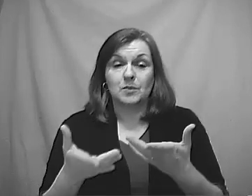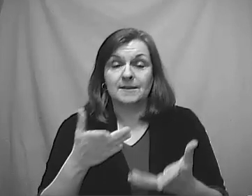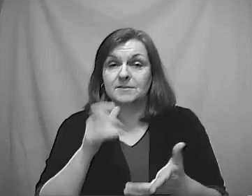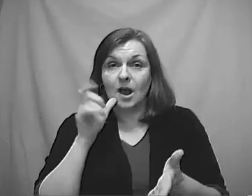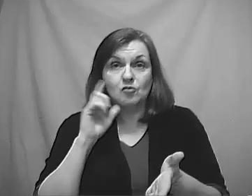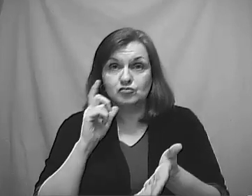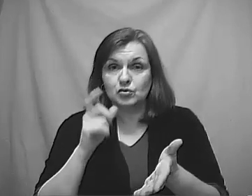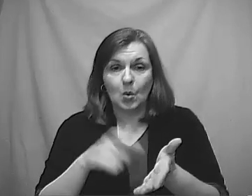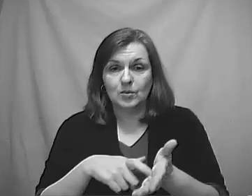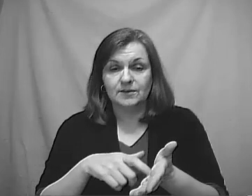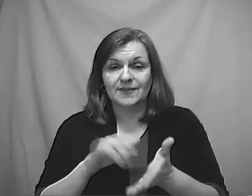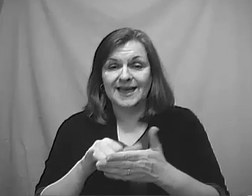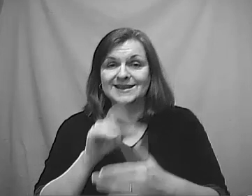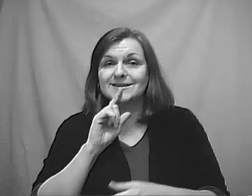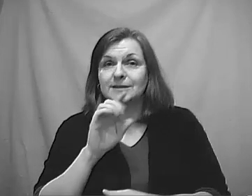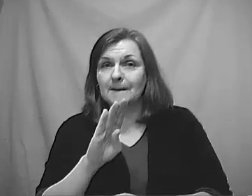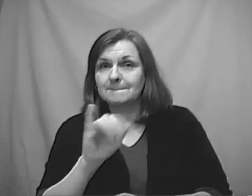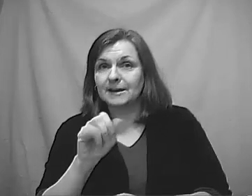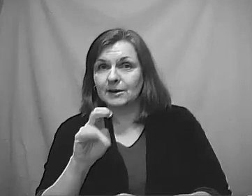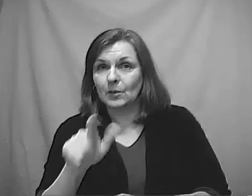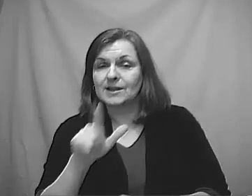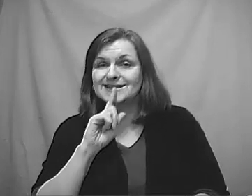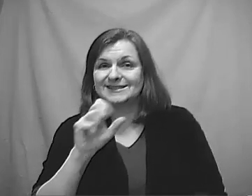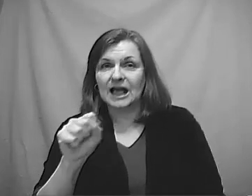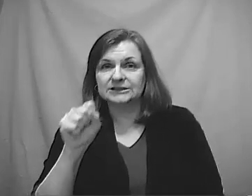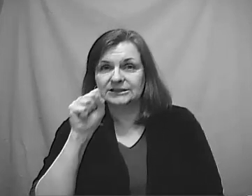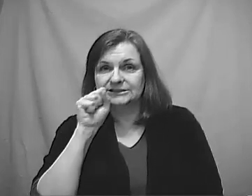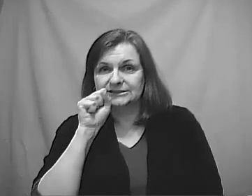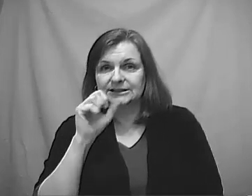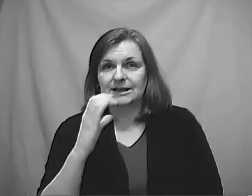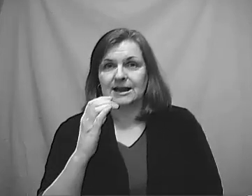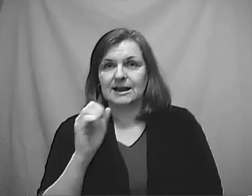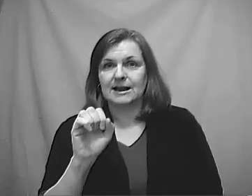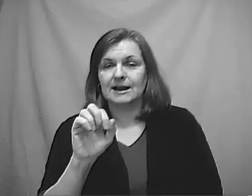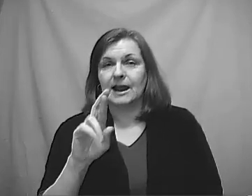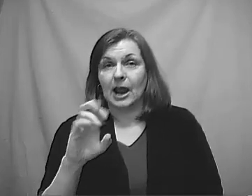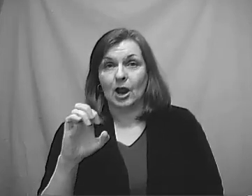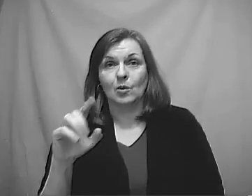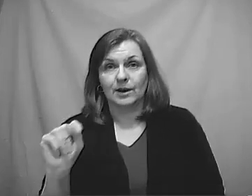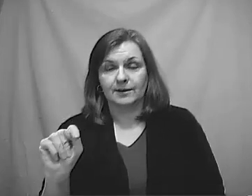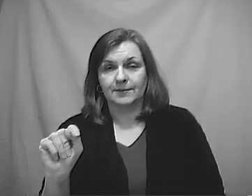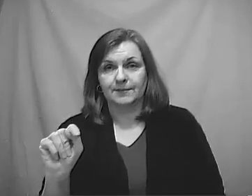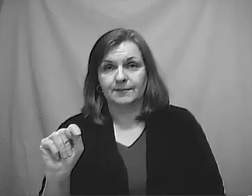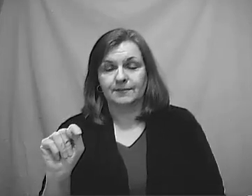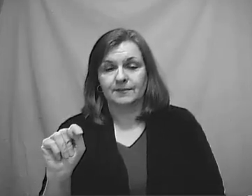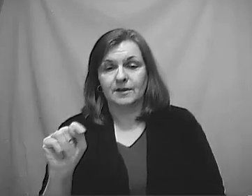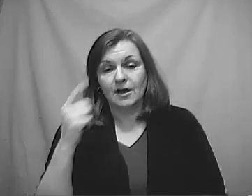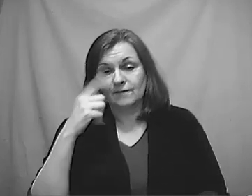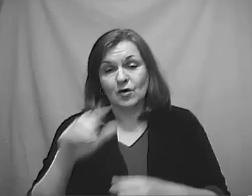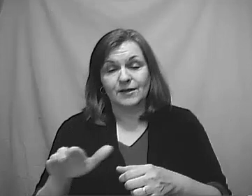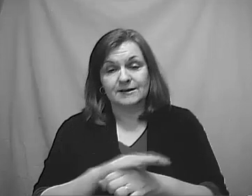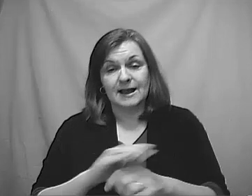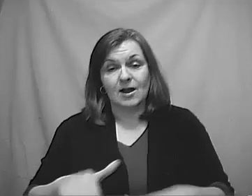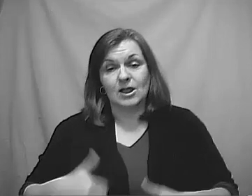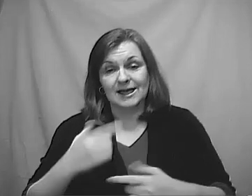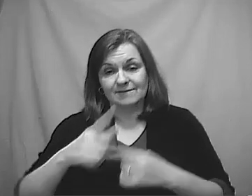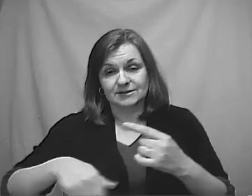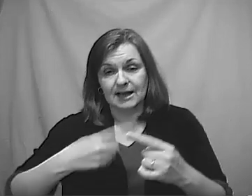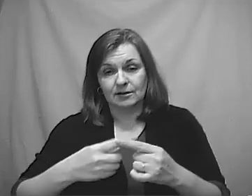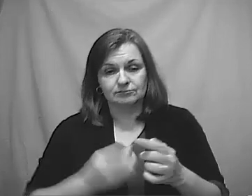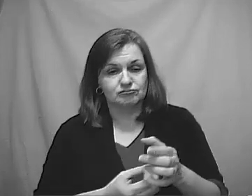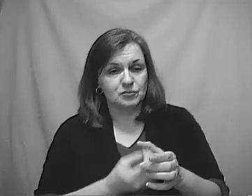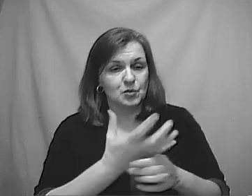one that you might not know as being a biennial is actually a carrot. To go through its entire life